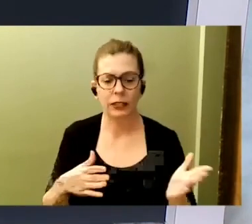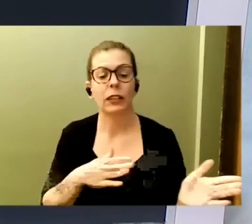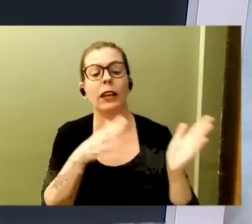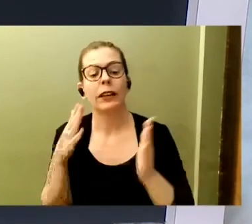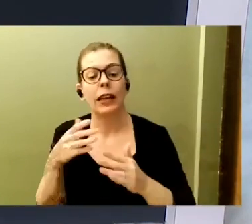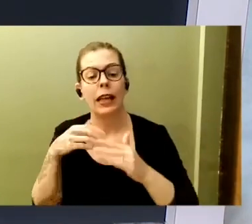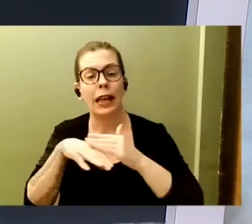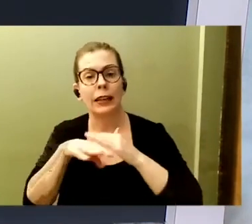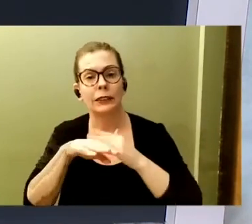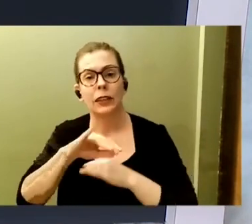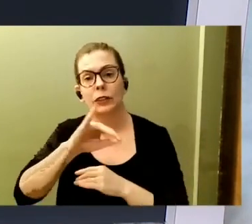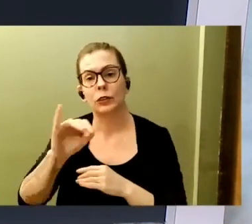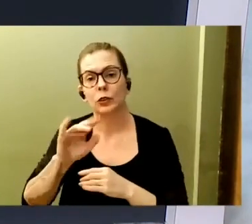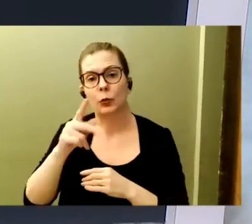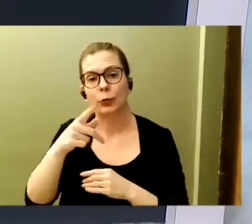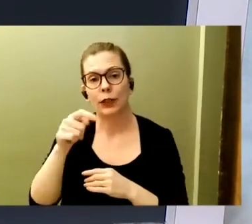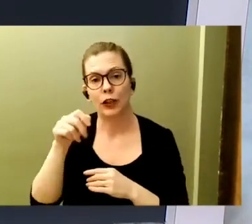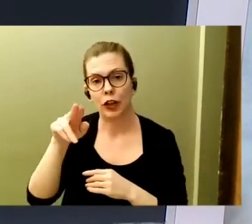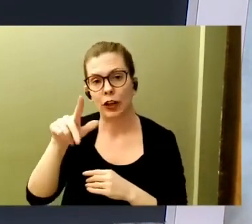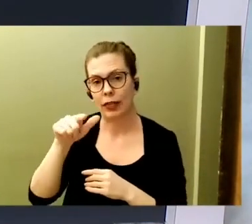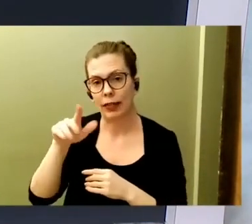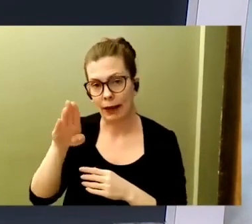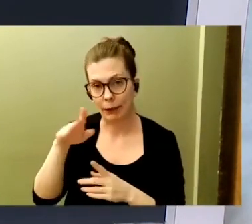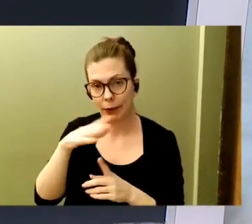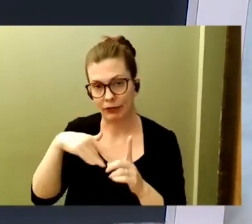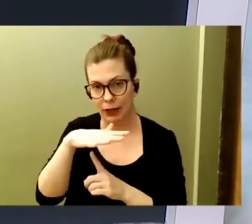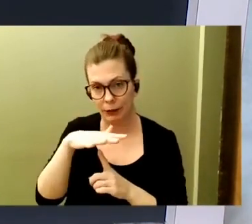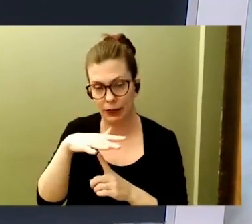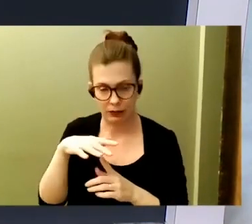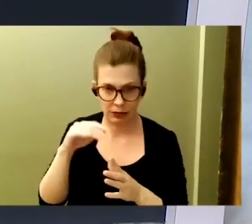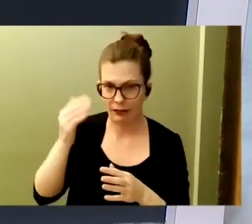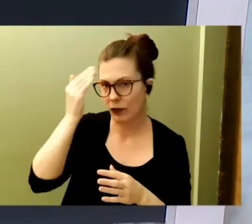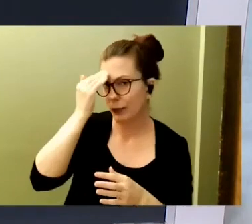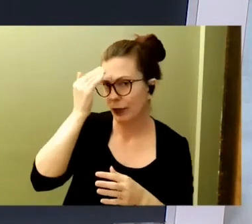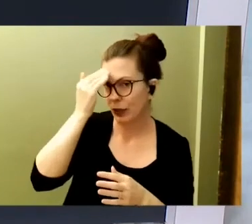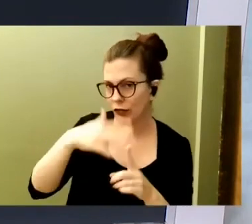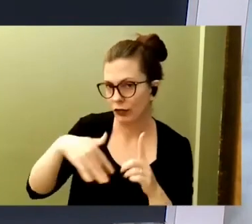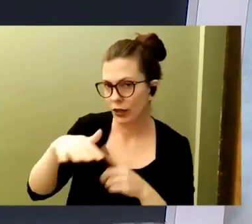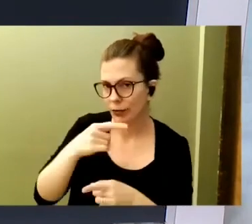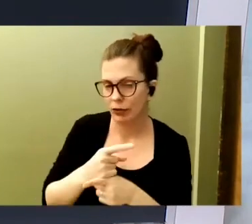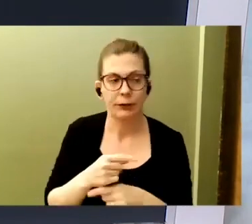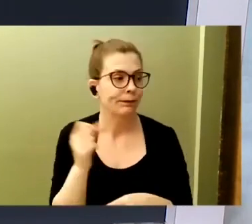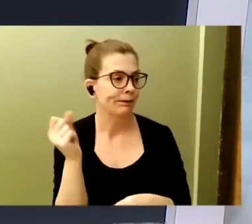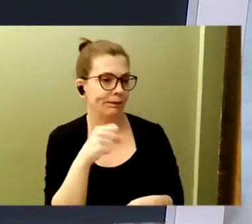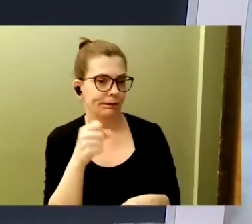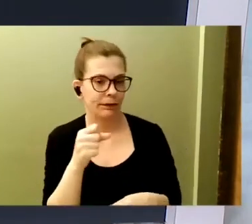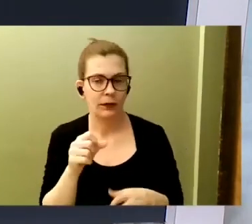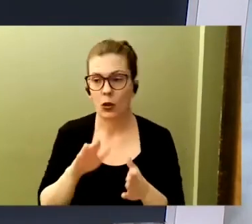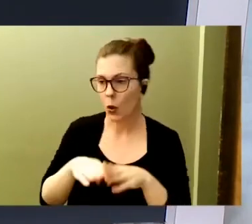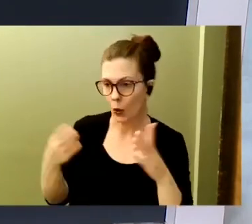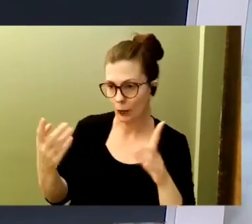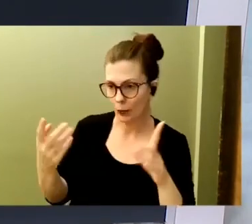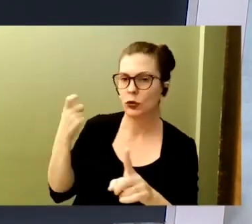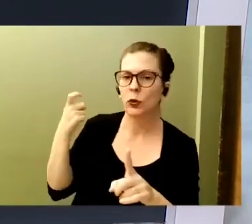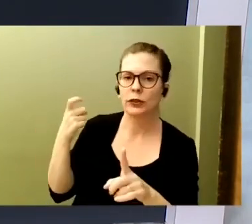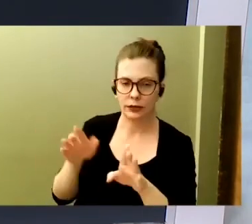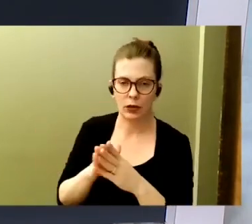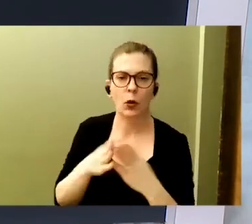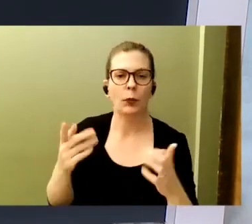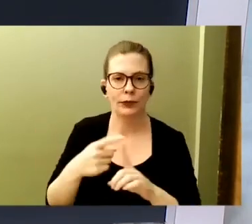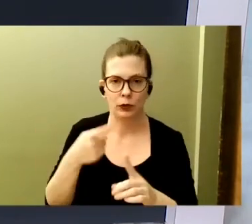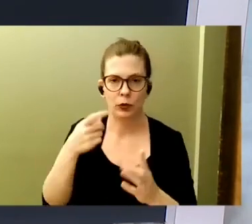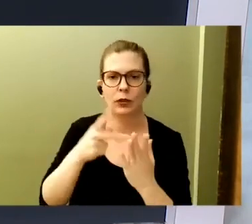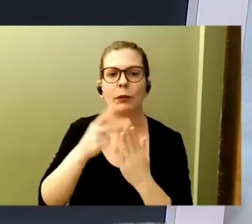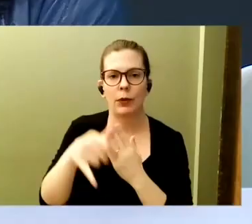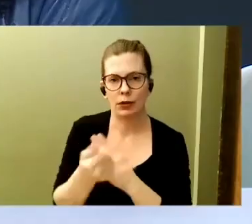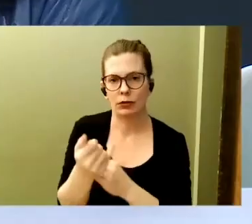Lab environment. And this is a familiar environment, right? Correct. Anything Yeah, it's an new open or source. different? It's an open source project that AWS is very